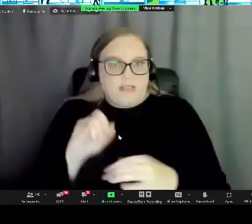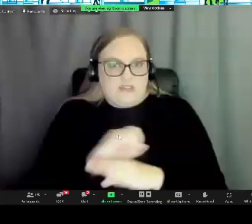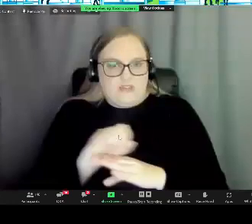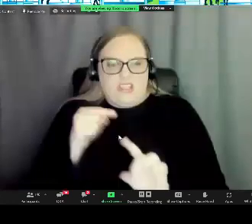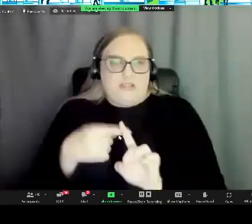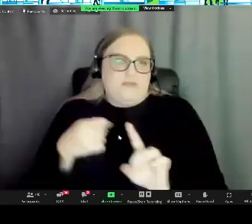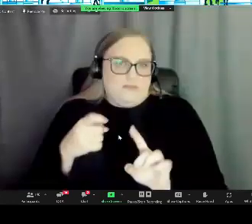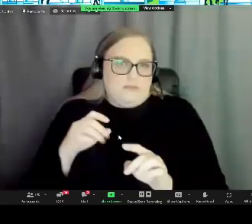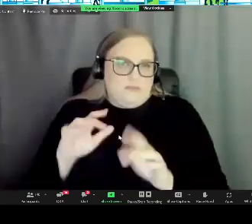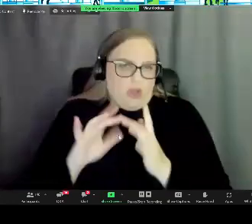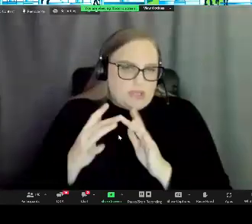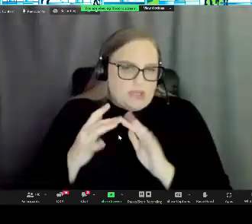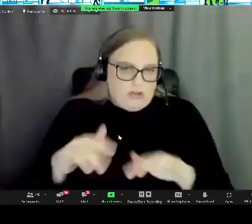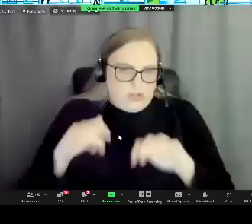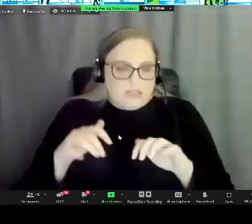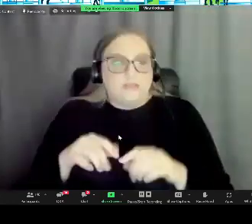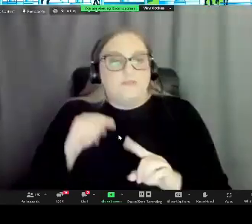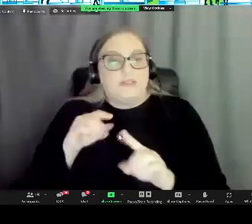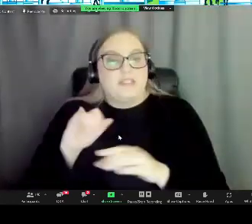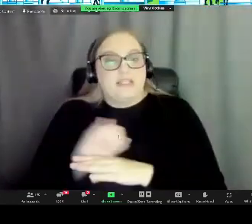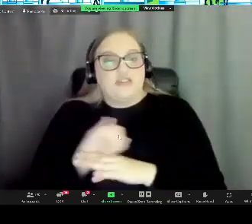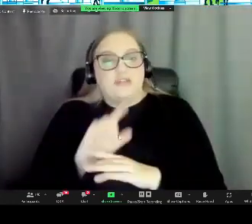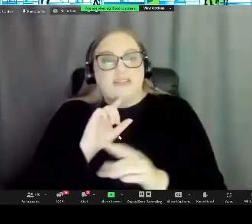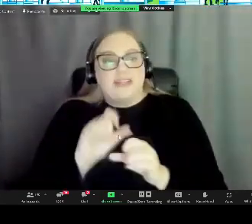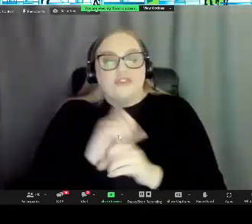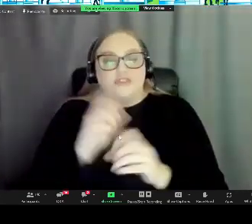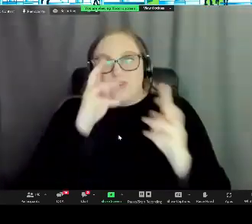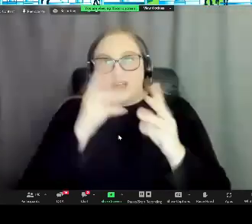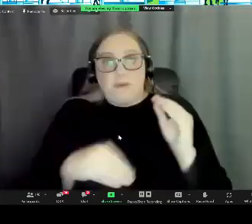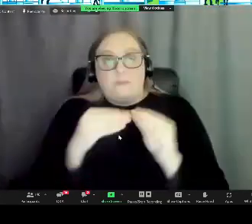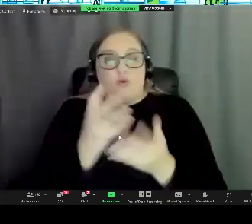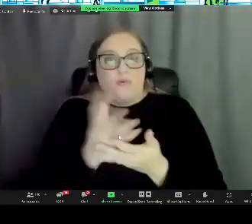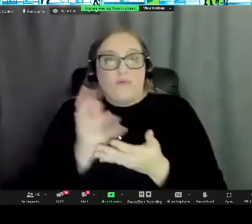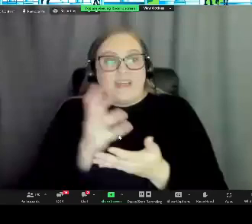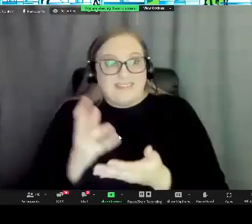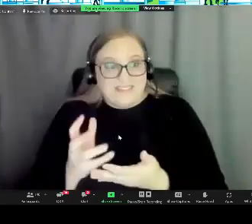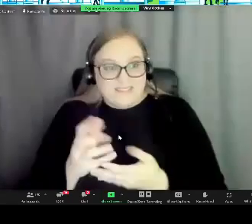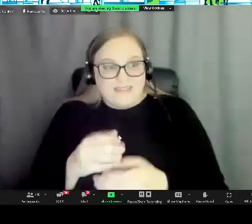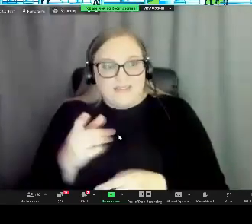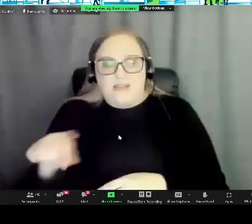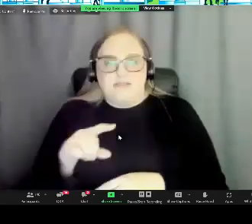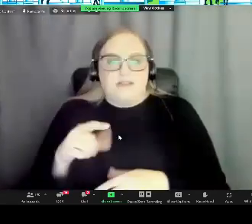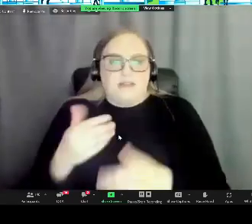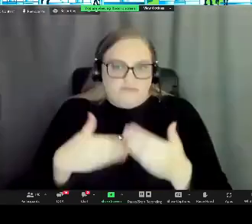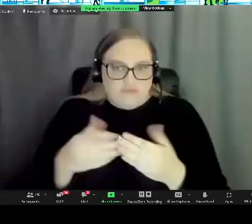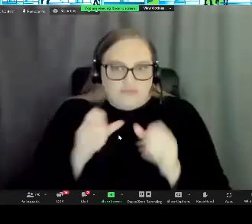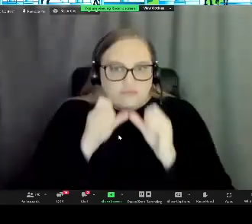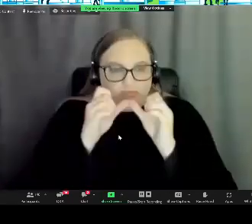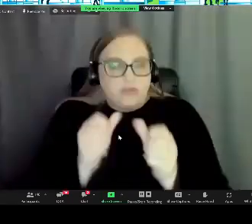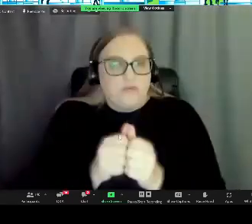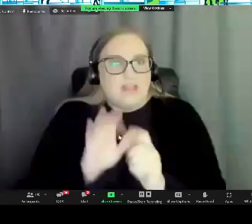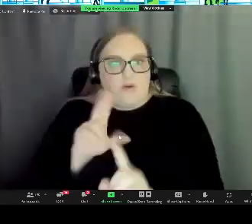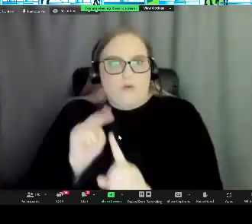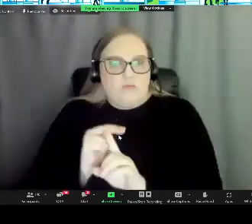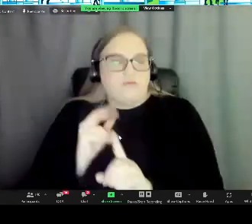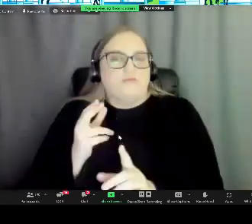audience, an industry that actually creates more waste as they move forward with their own efforts. How can anyone trust